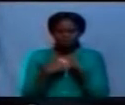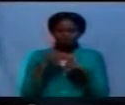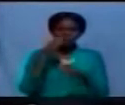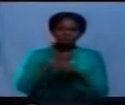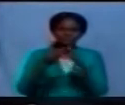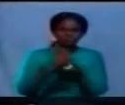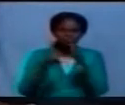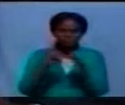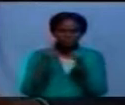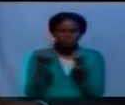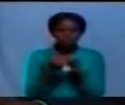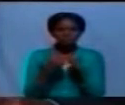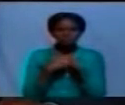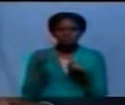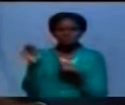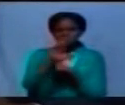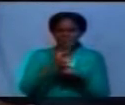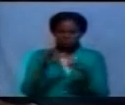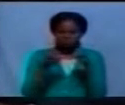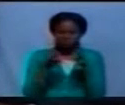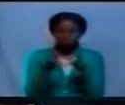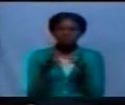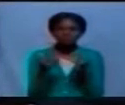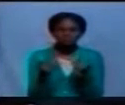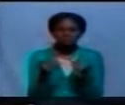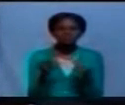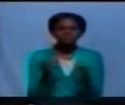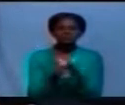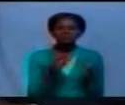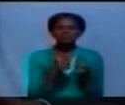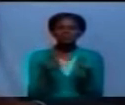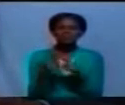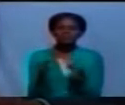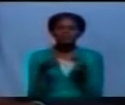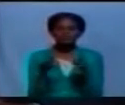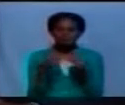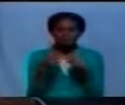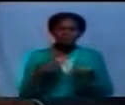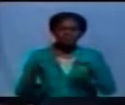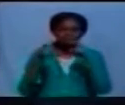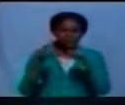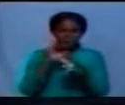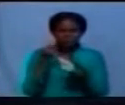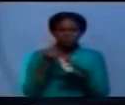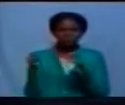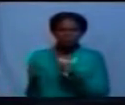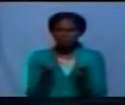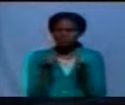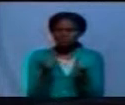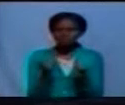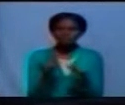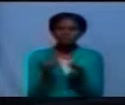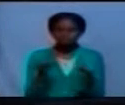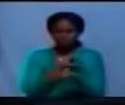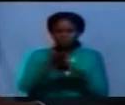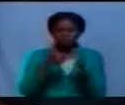societies. They have their own niche and role they are playing, and I think they have their own challenges or strength in one or the other. But we are